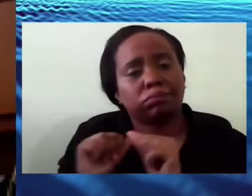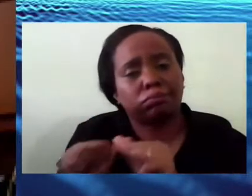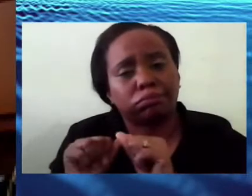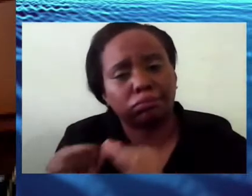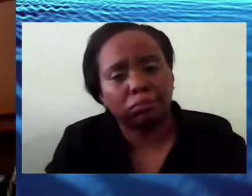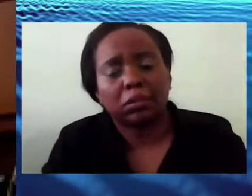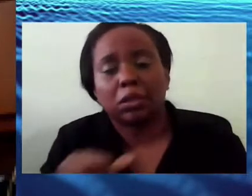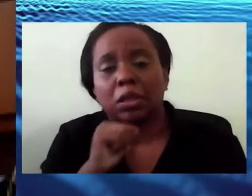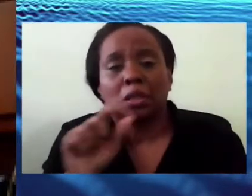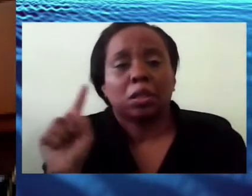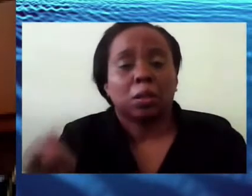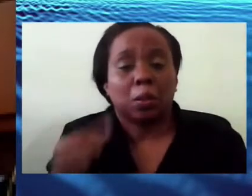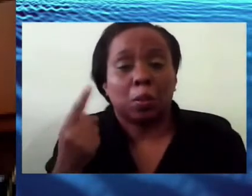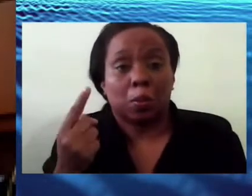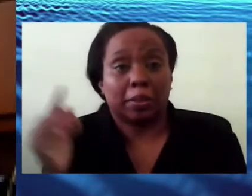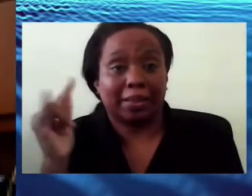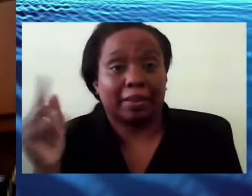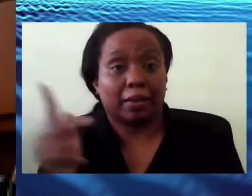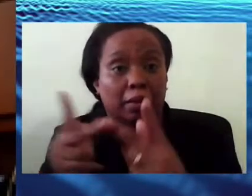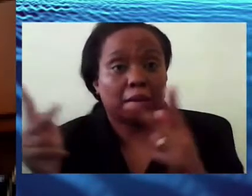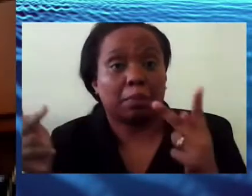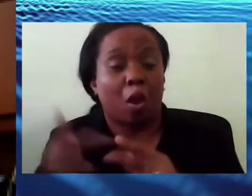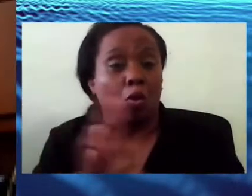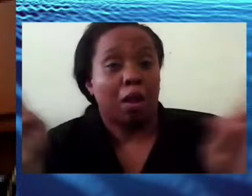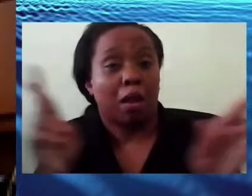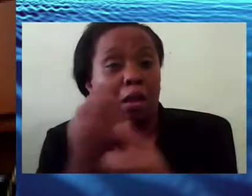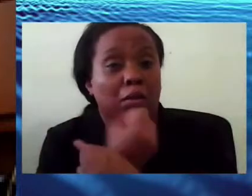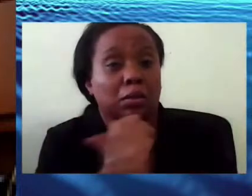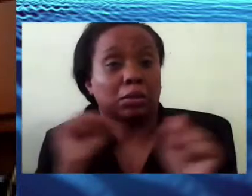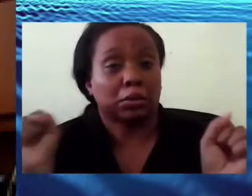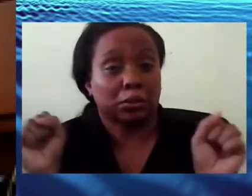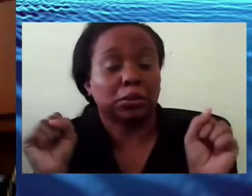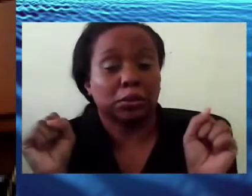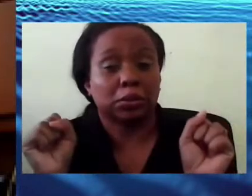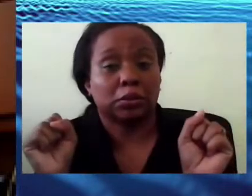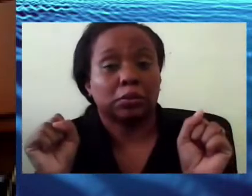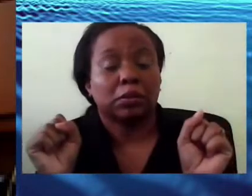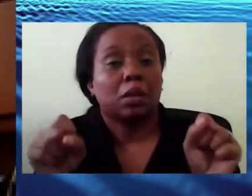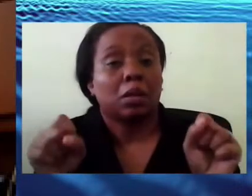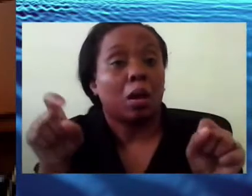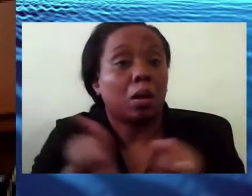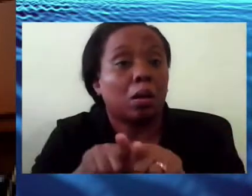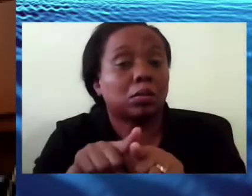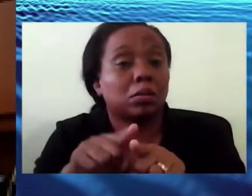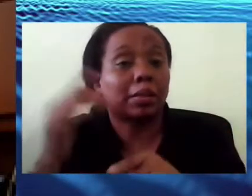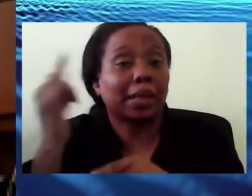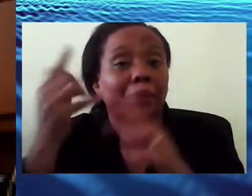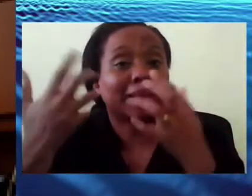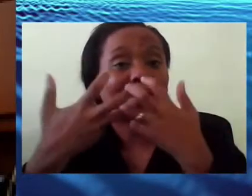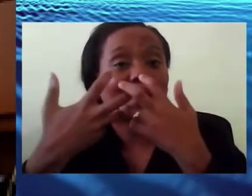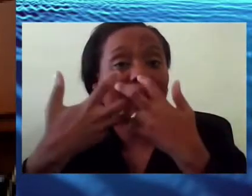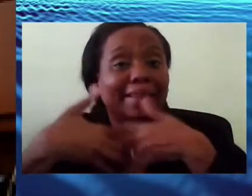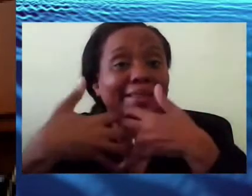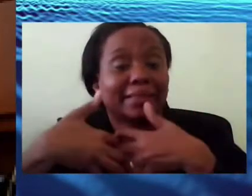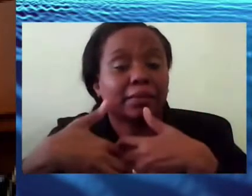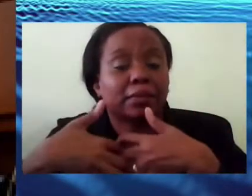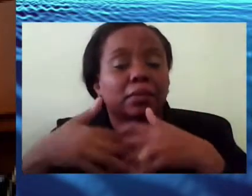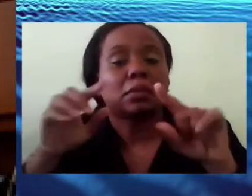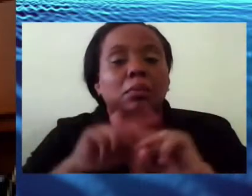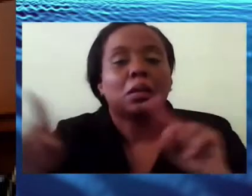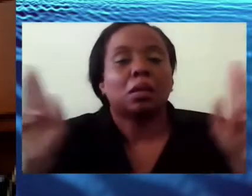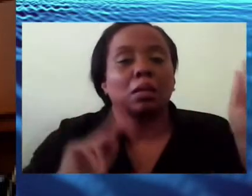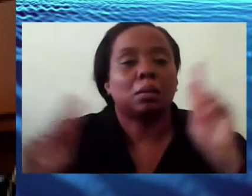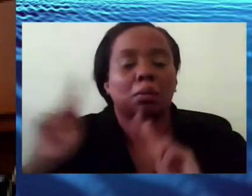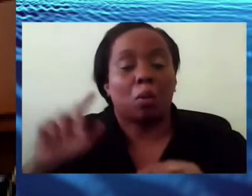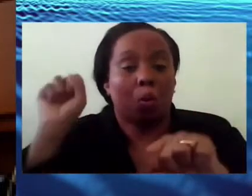just the facility ready and safe for flights, including the engines of our flights, but most importantly, that the people who